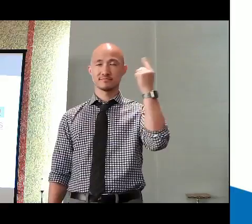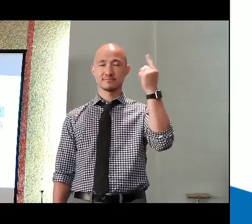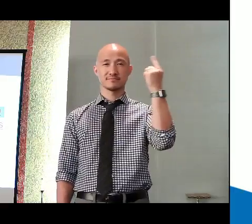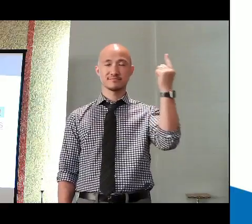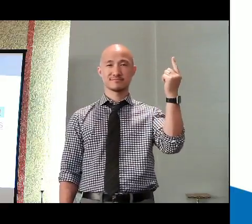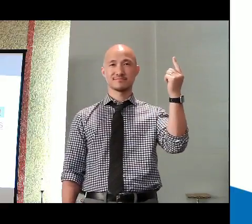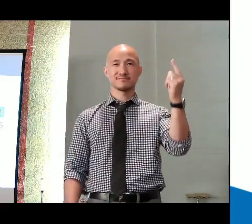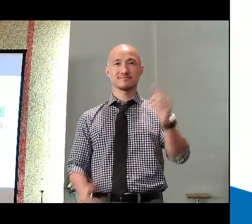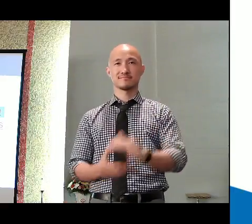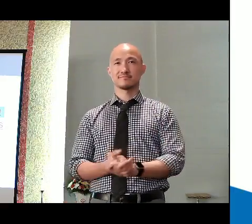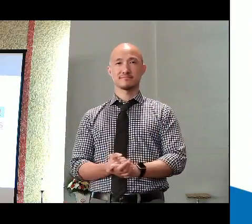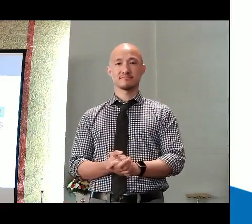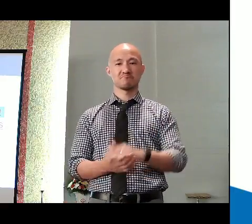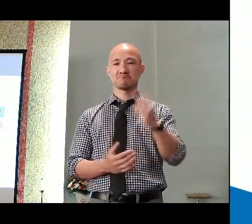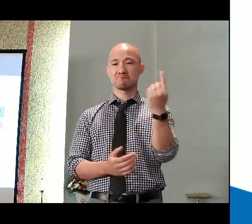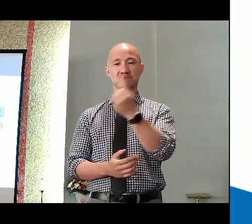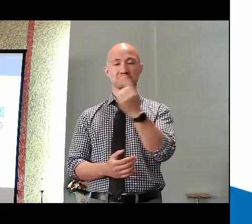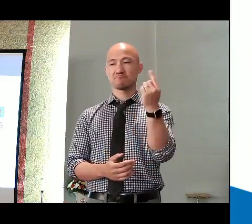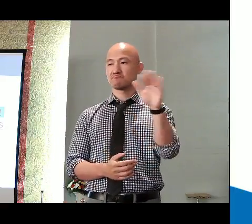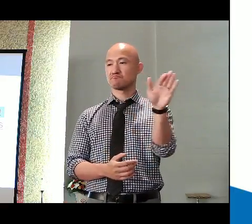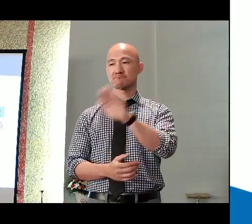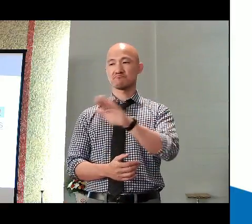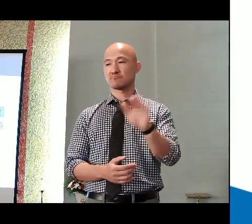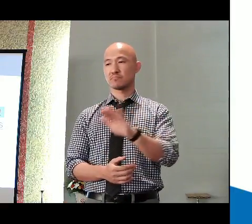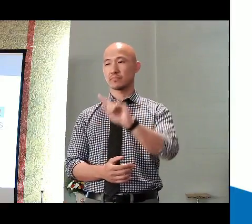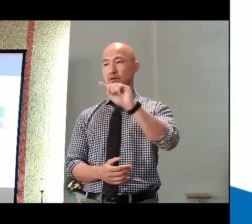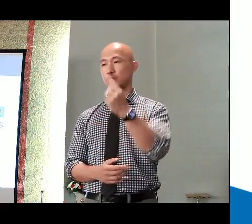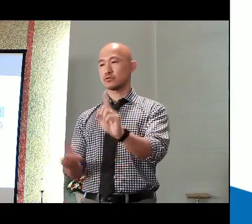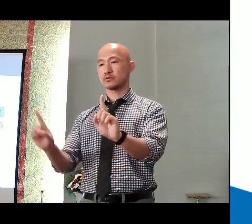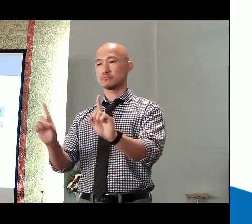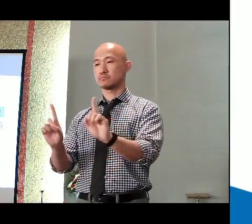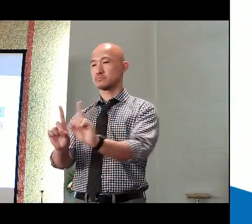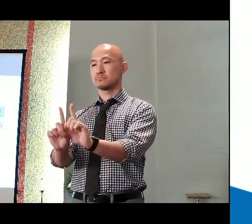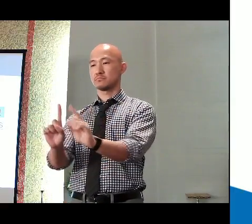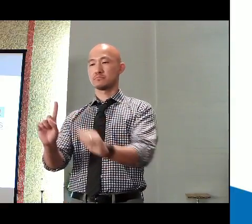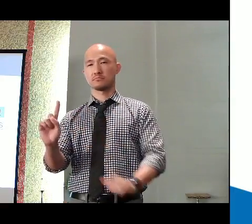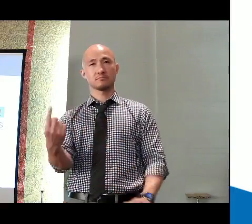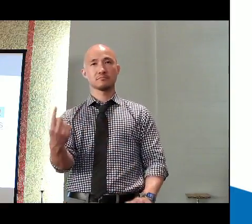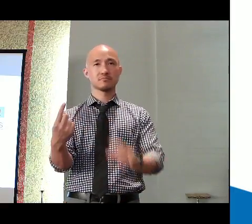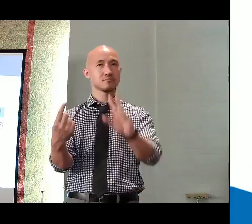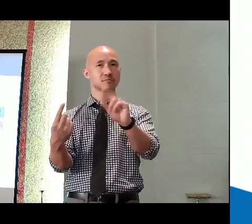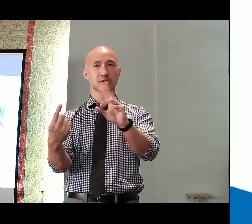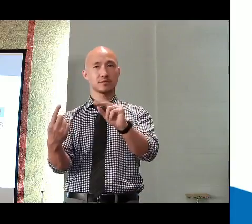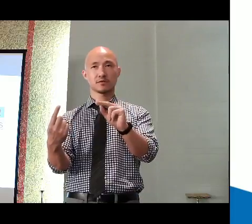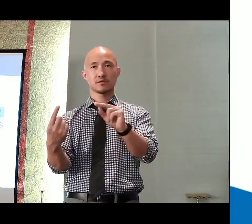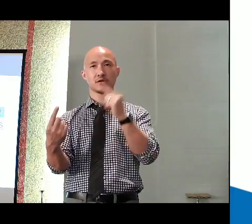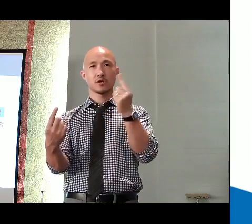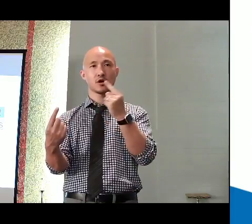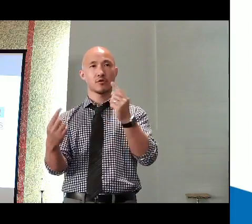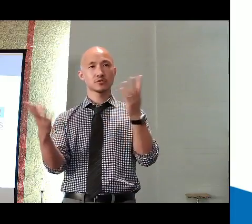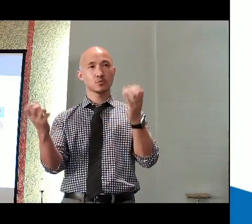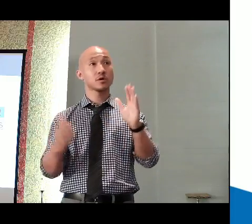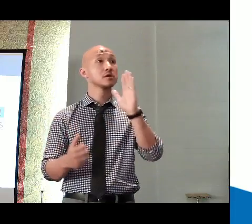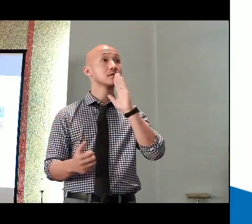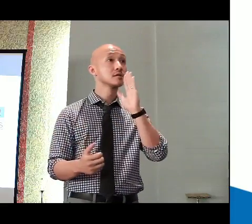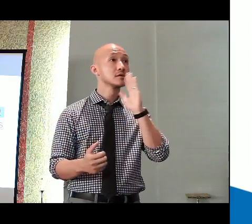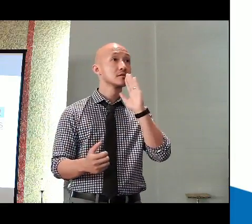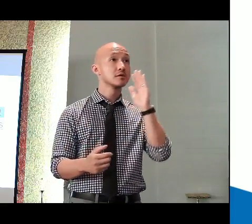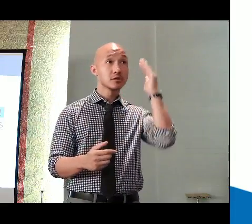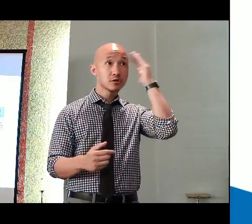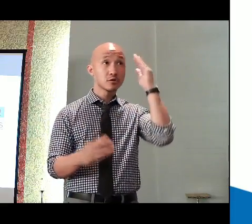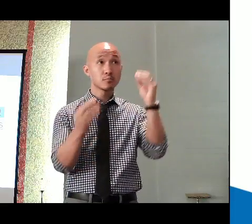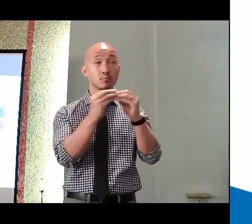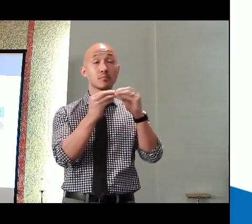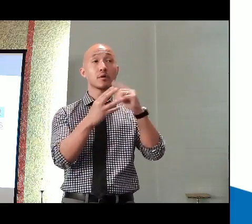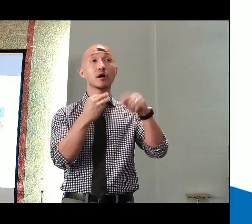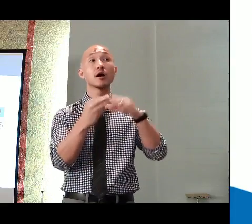her in the context of spending time with her family. I understood that the commitment that I was going to make